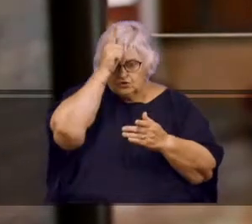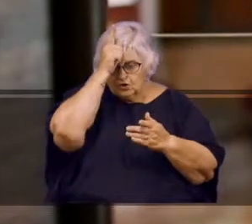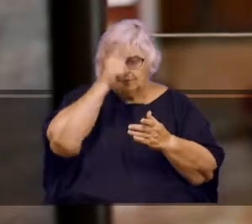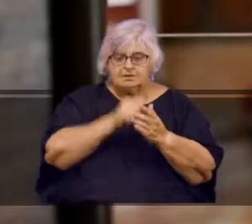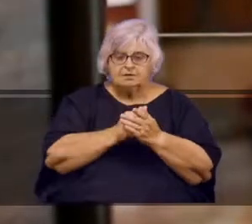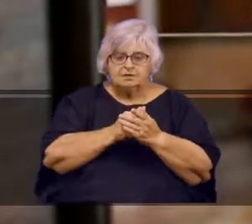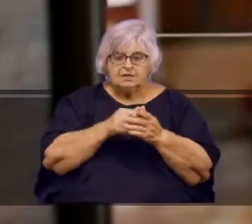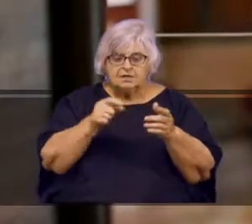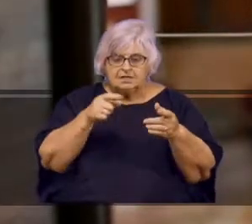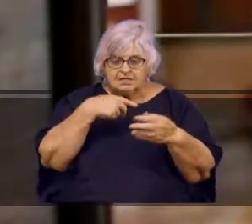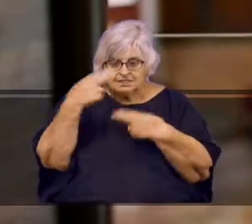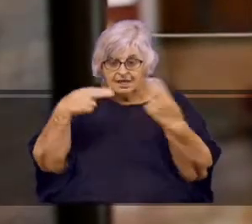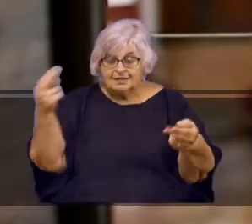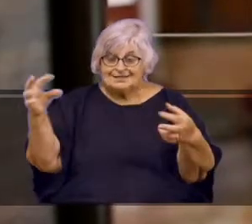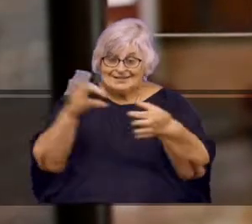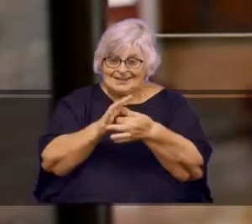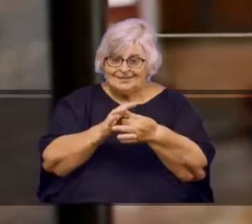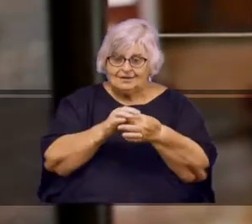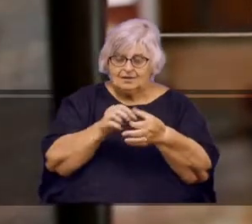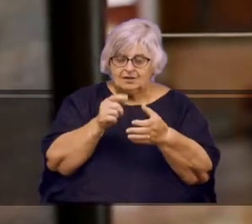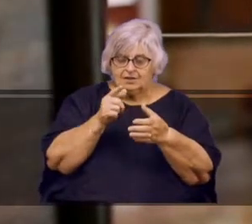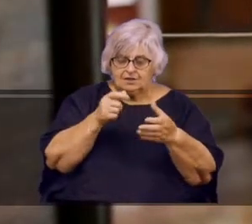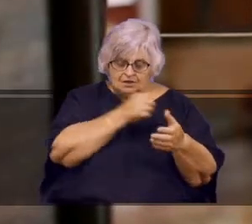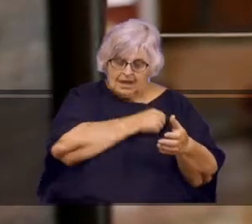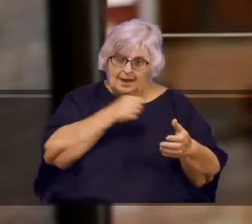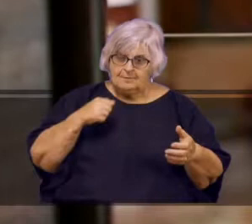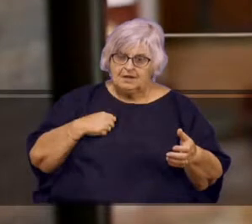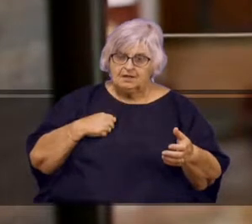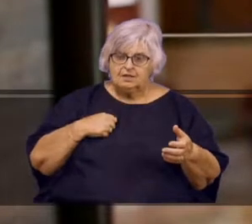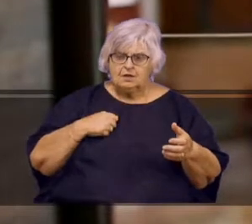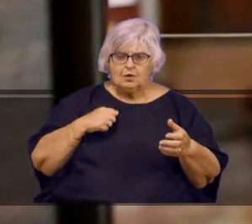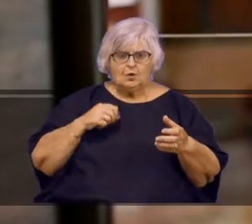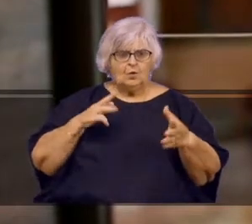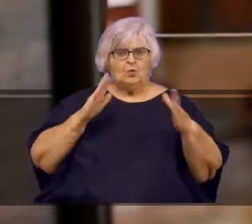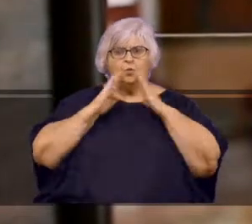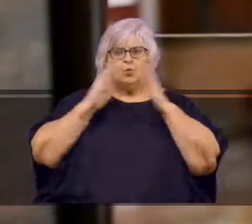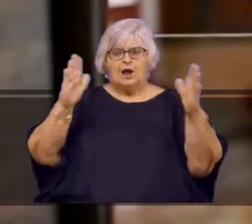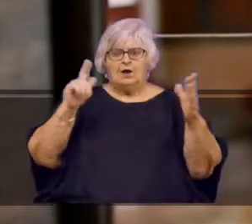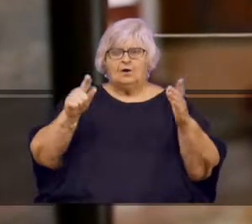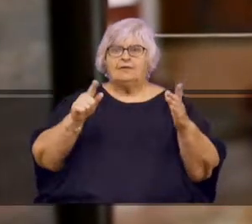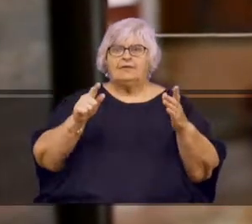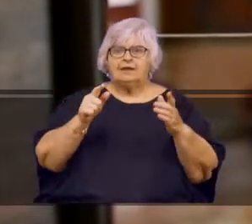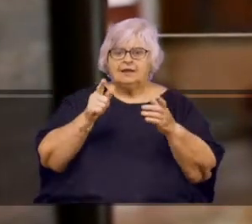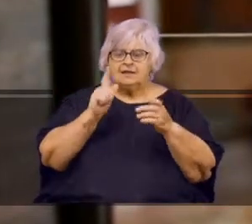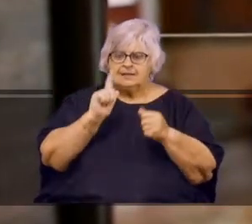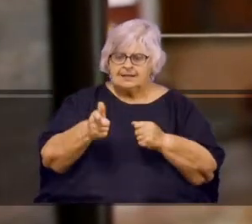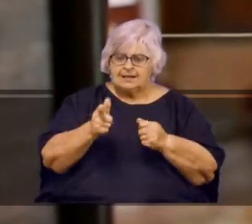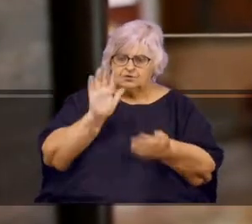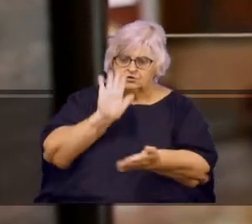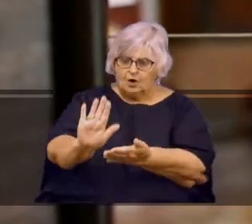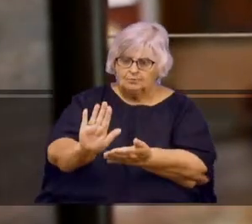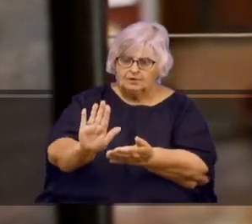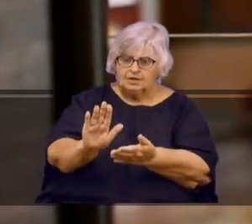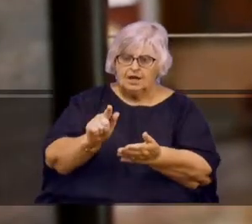was sung that night between the troops. The miracle of this event was precisely that the guns fell silent,